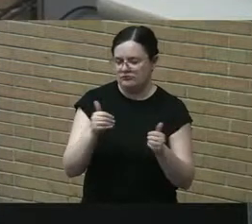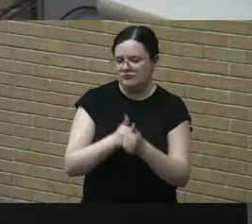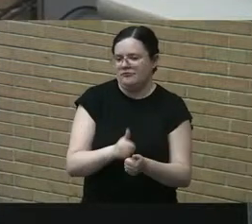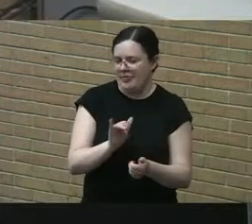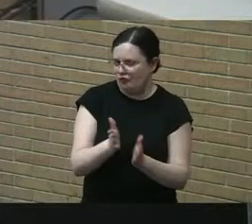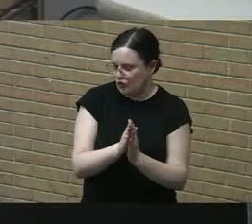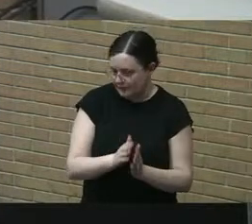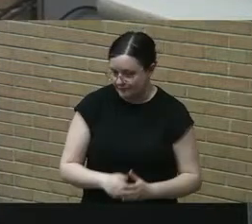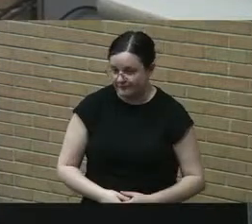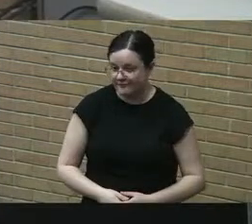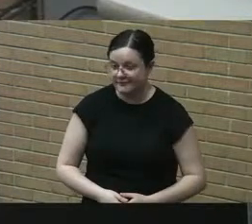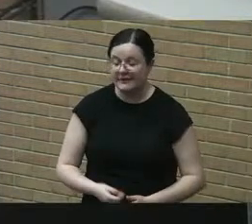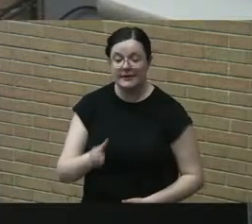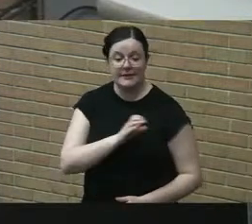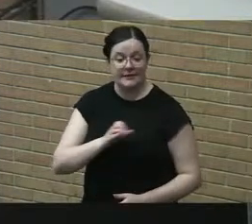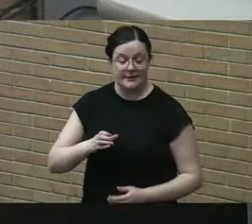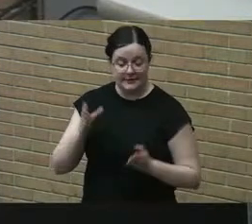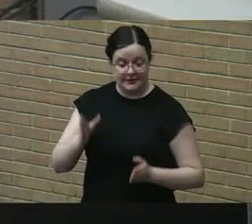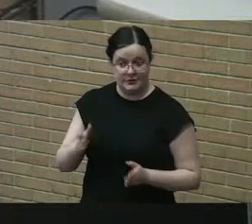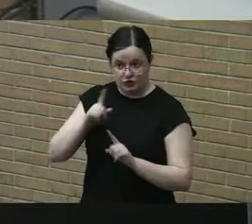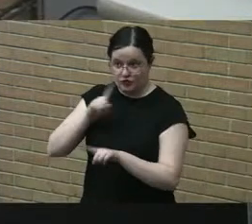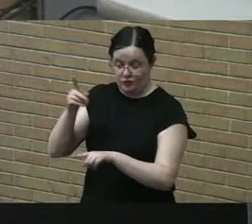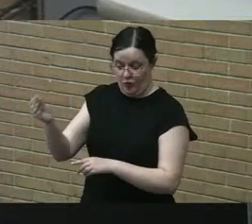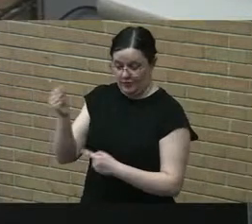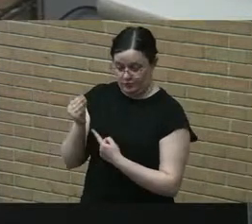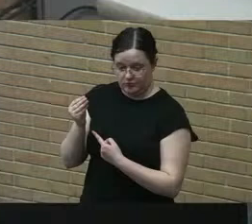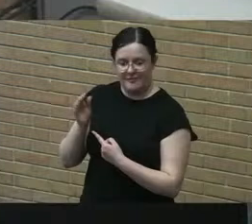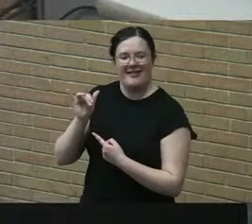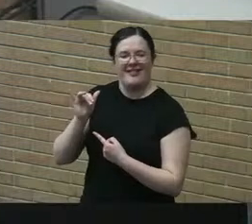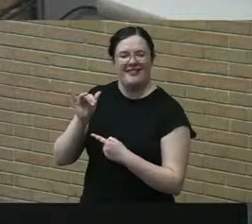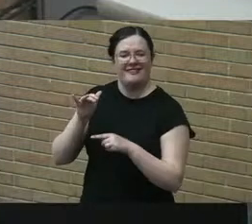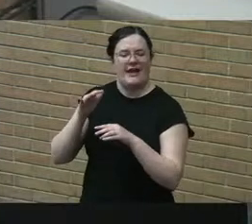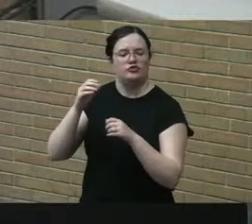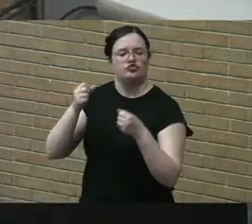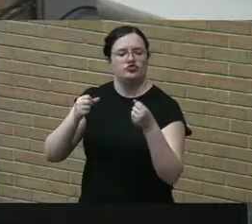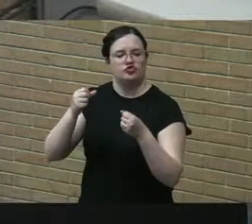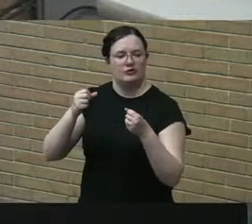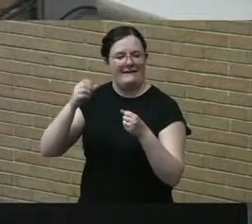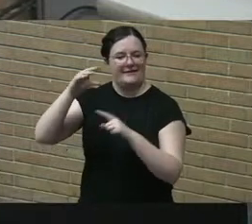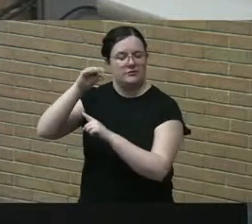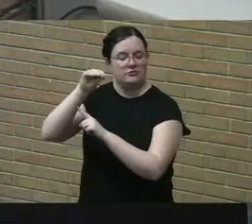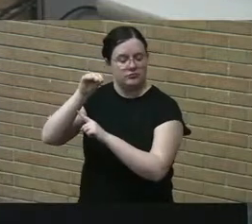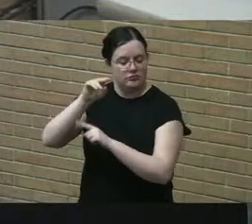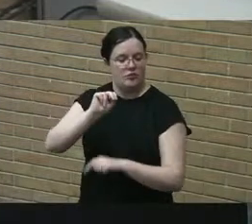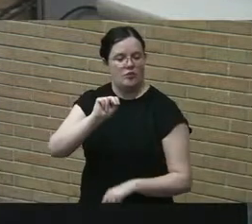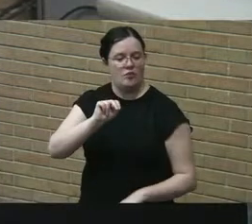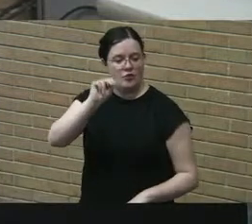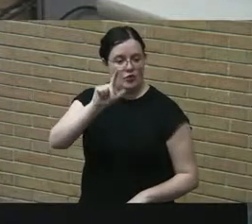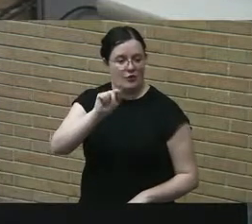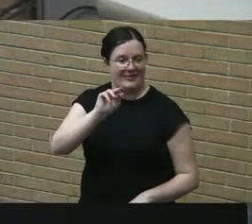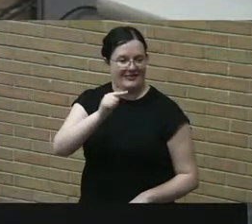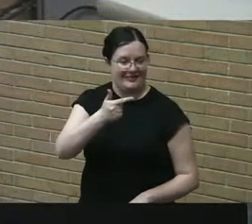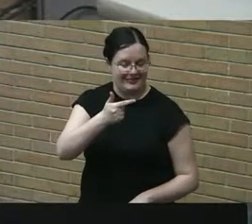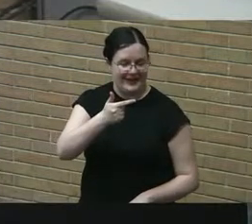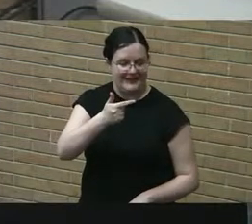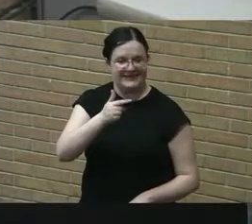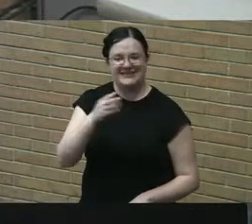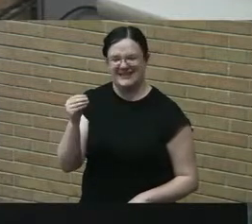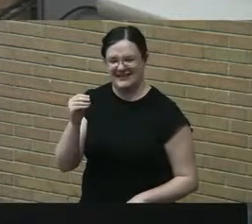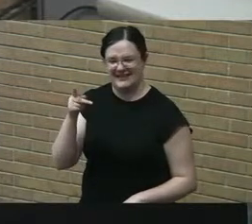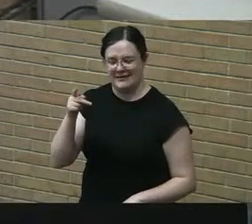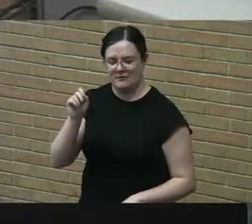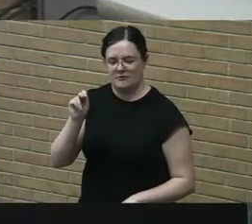commissioner that the traffic signal request at North Landing and Blossom Roads and the crosswalk on Penfield Road